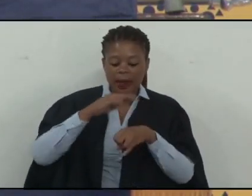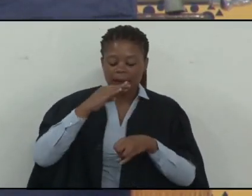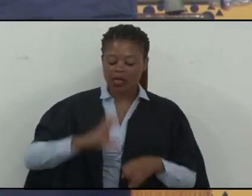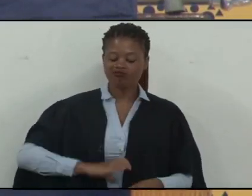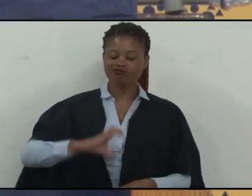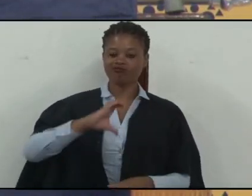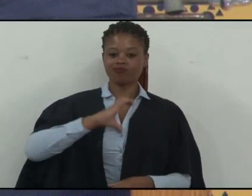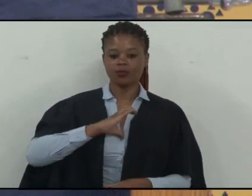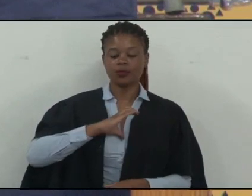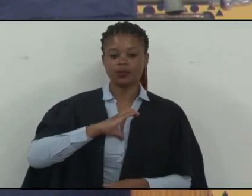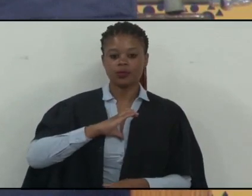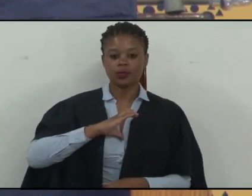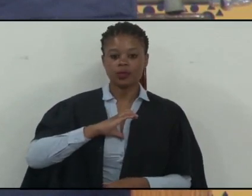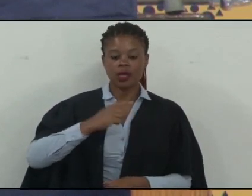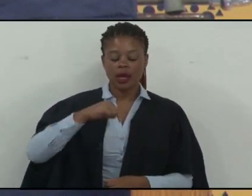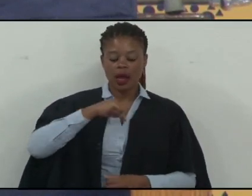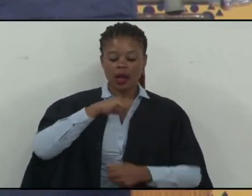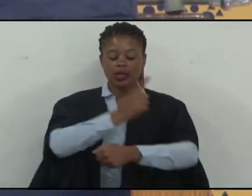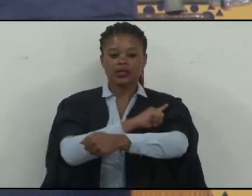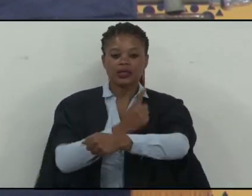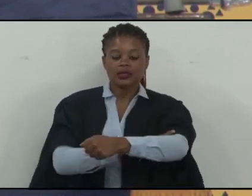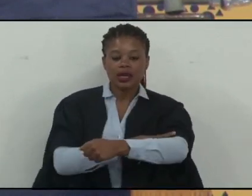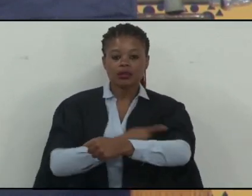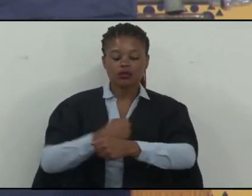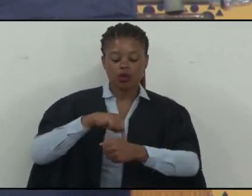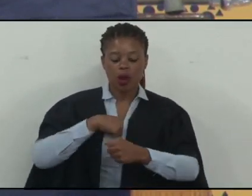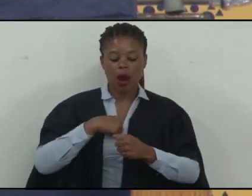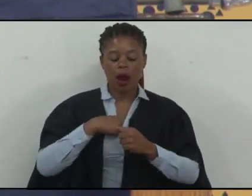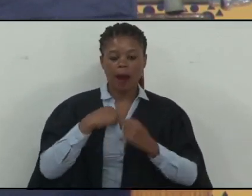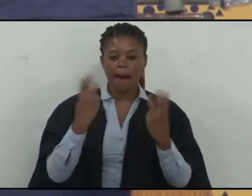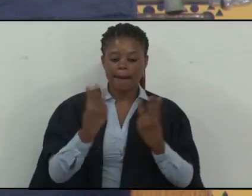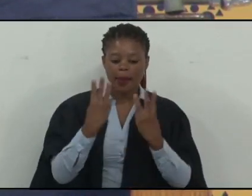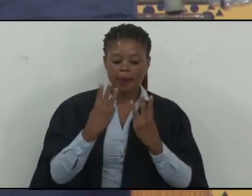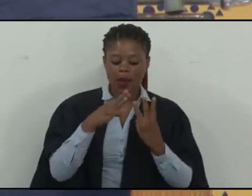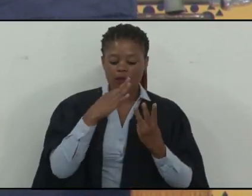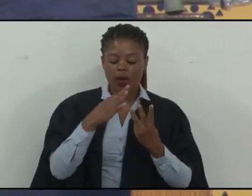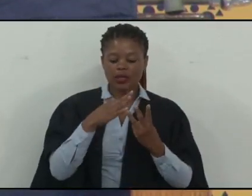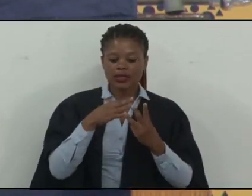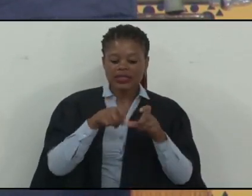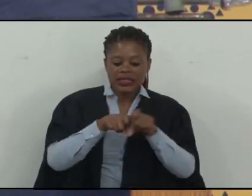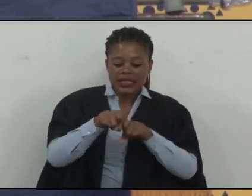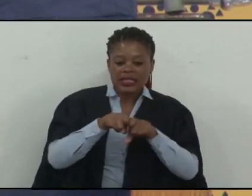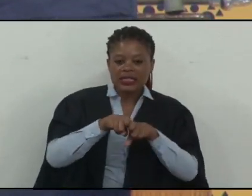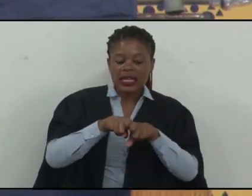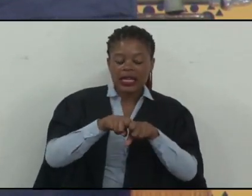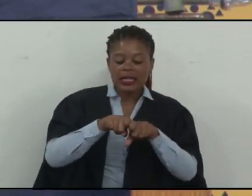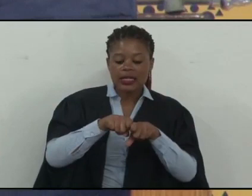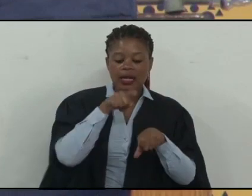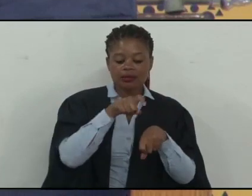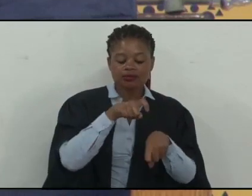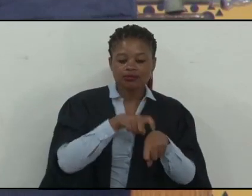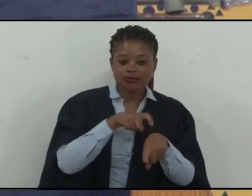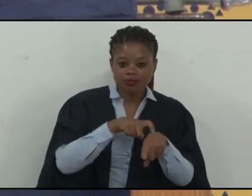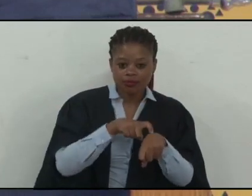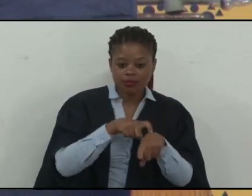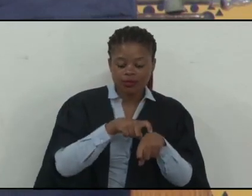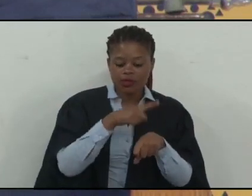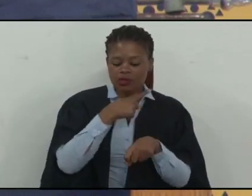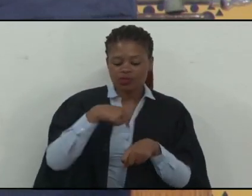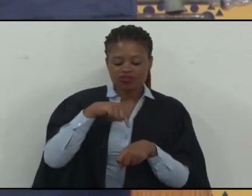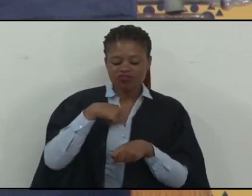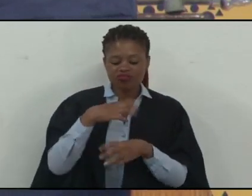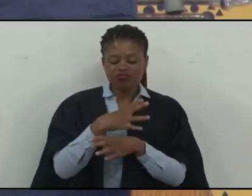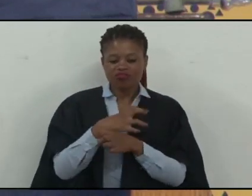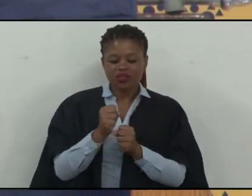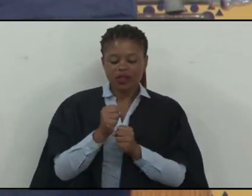resilience. Our strength as a people is not tested during the best of times. We should never